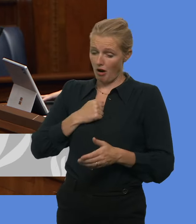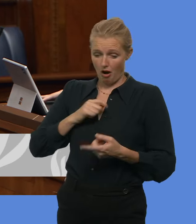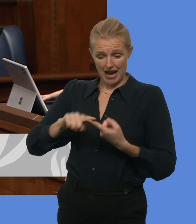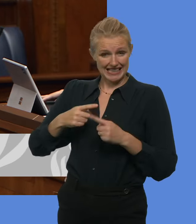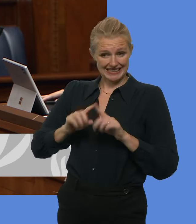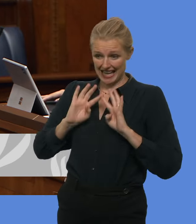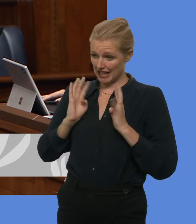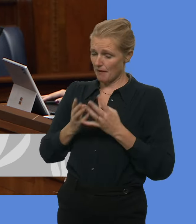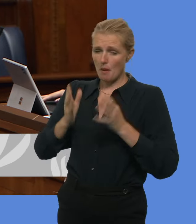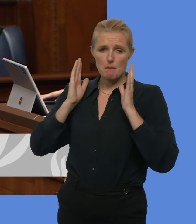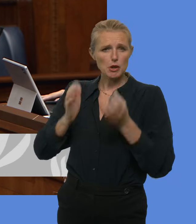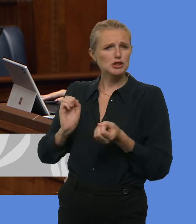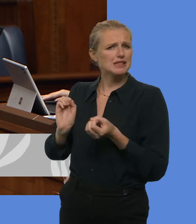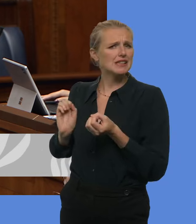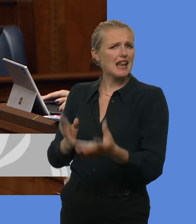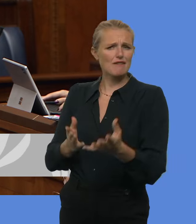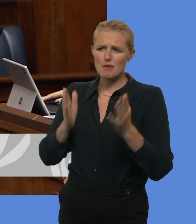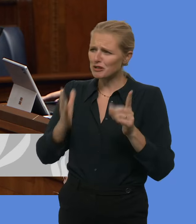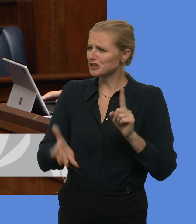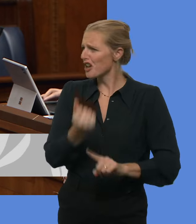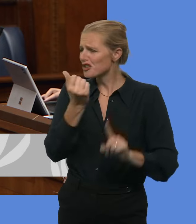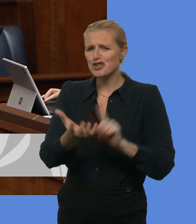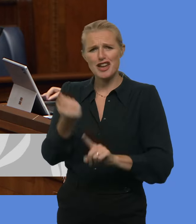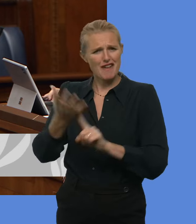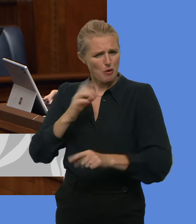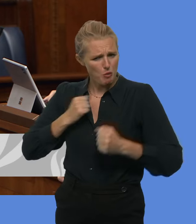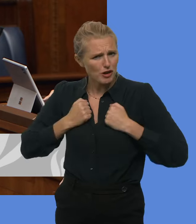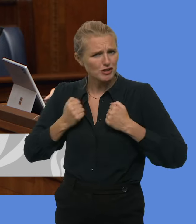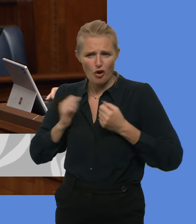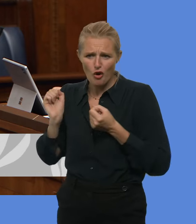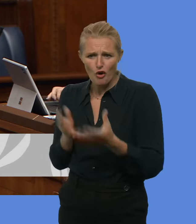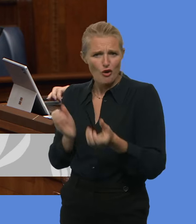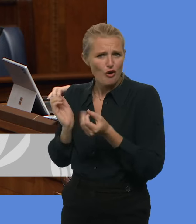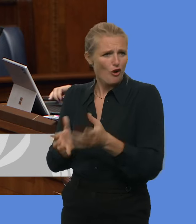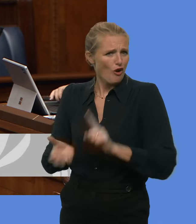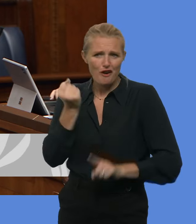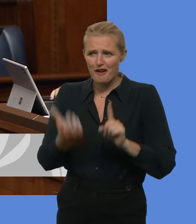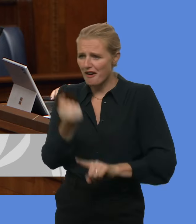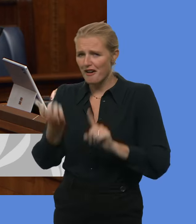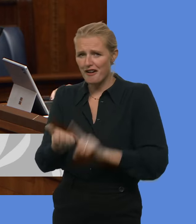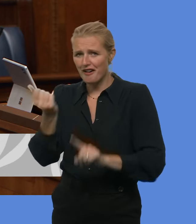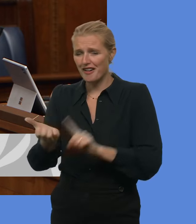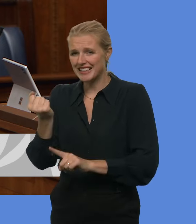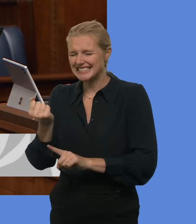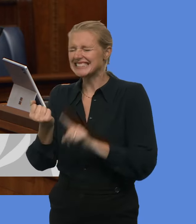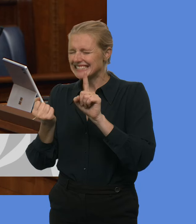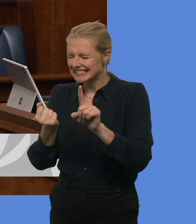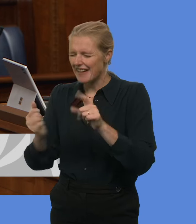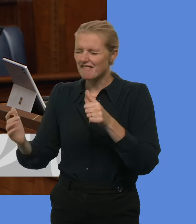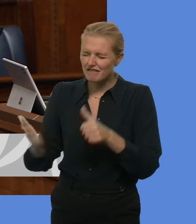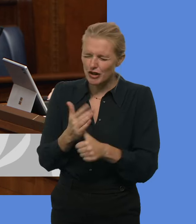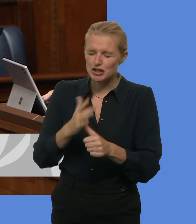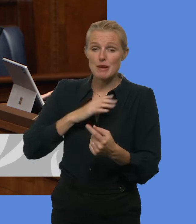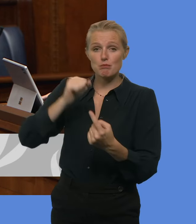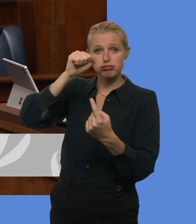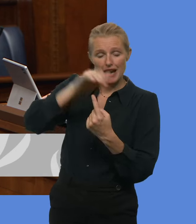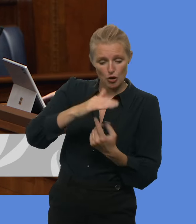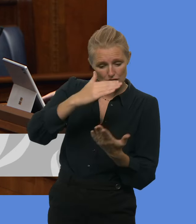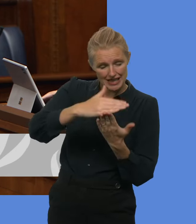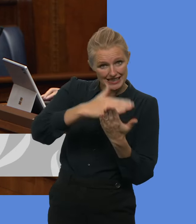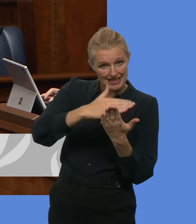this to be an executive that is all about delivery. And part of that is getting the agreement in terms of prioritisation. A big part of that will be